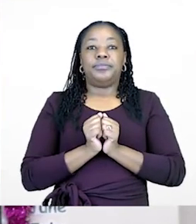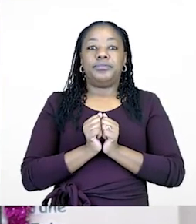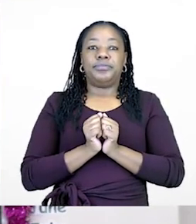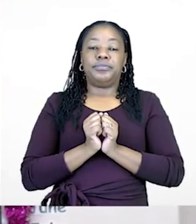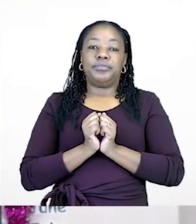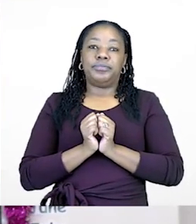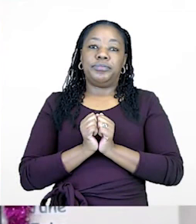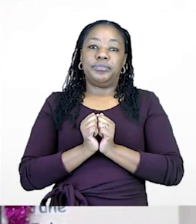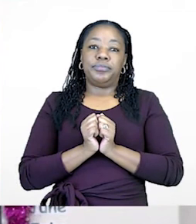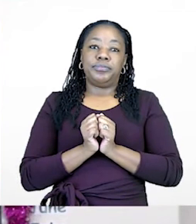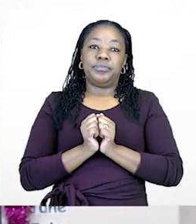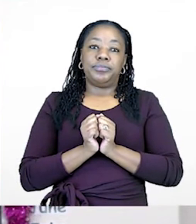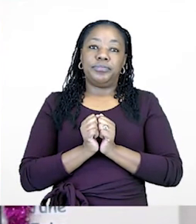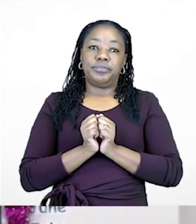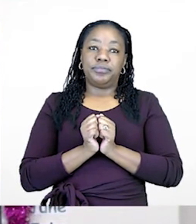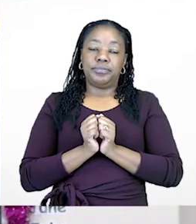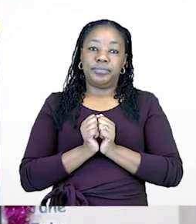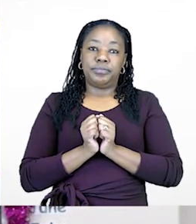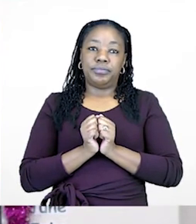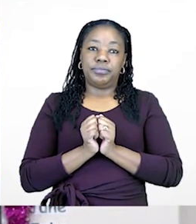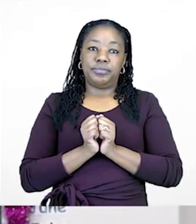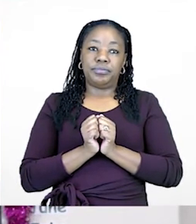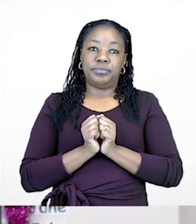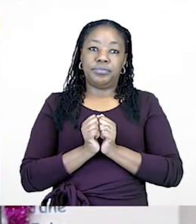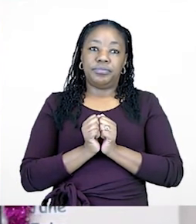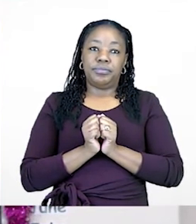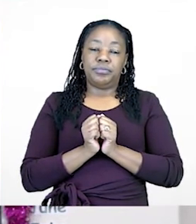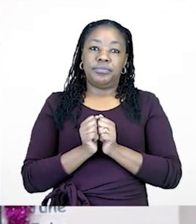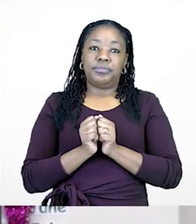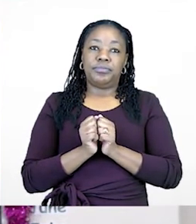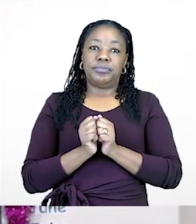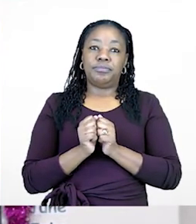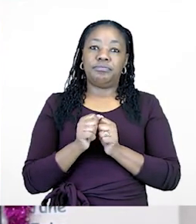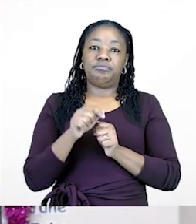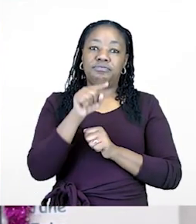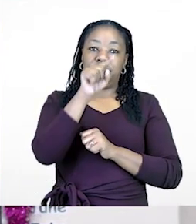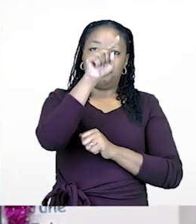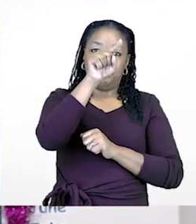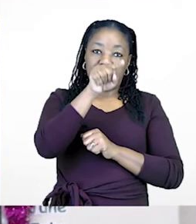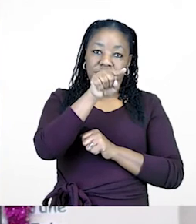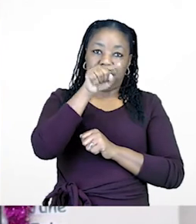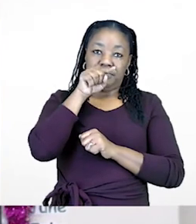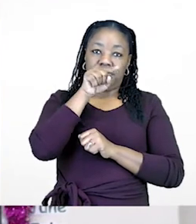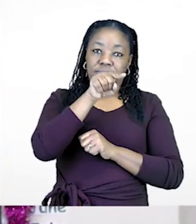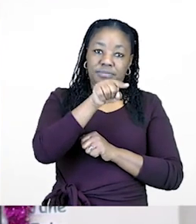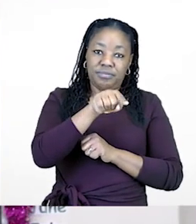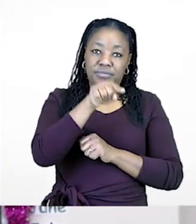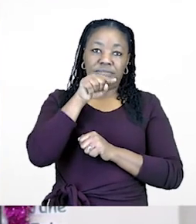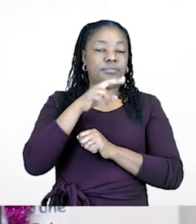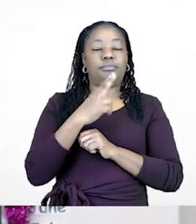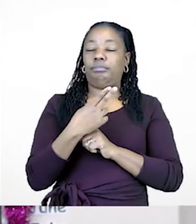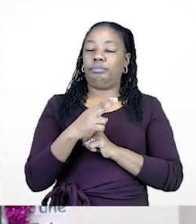in the air. And remember, when you're writing anything, do not lift up your pencil until you are done with that